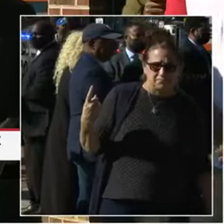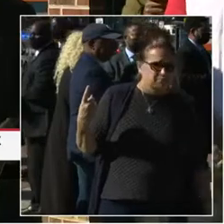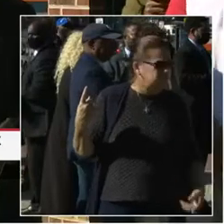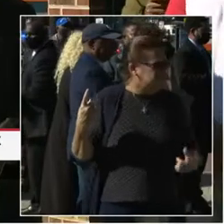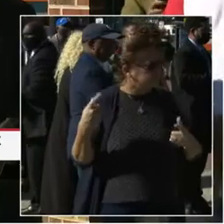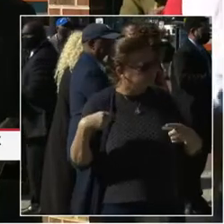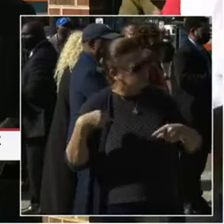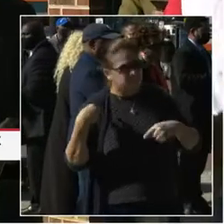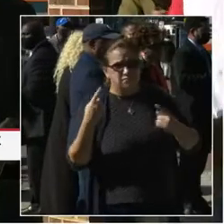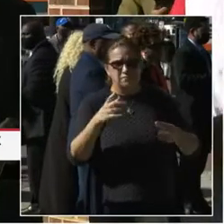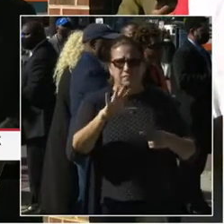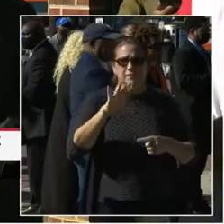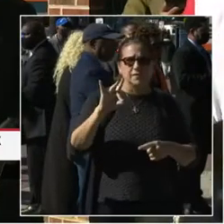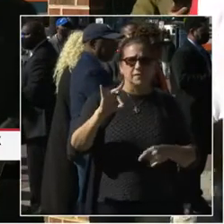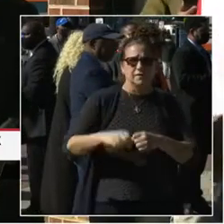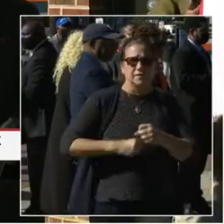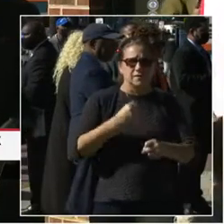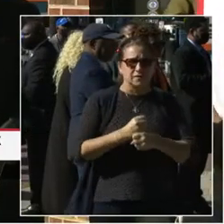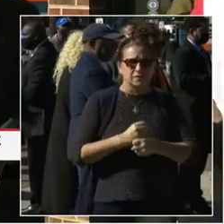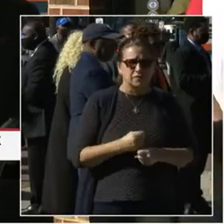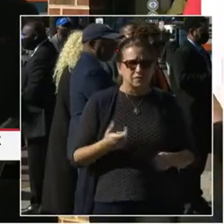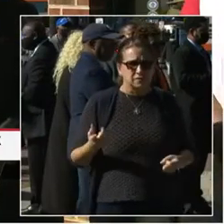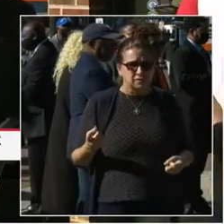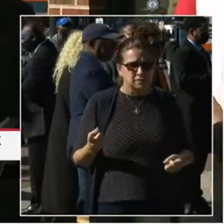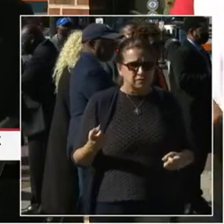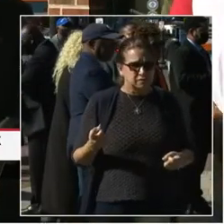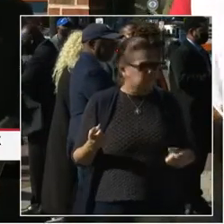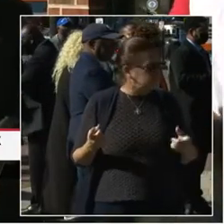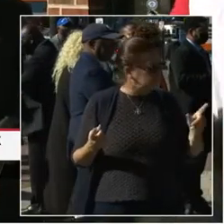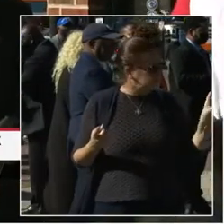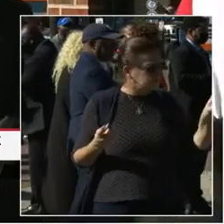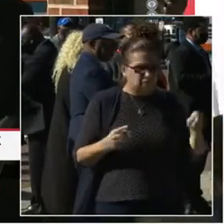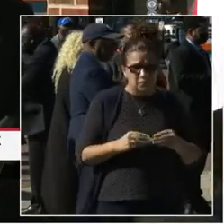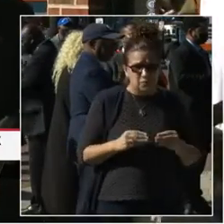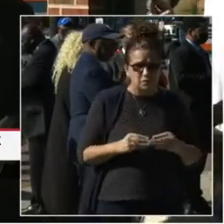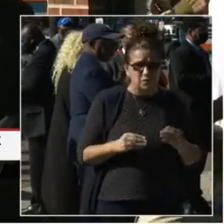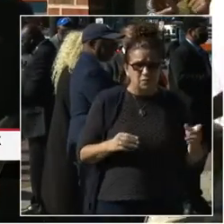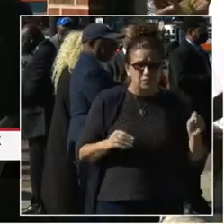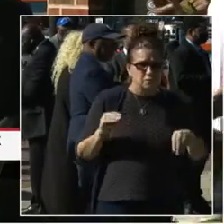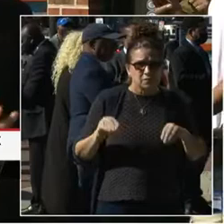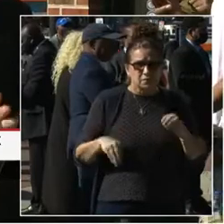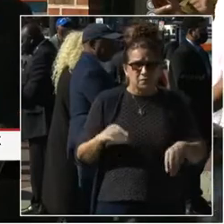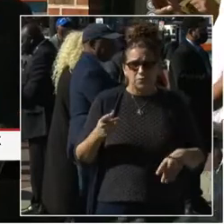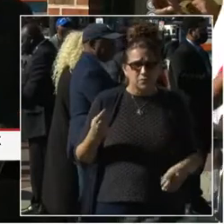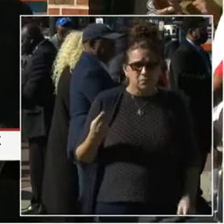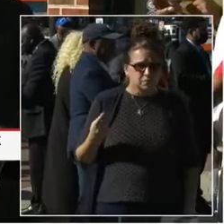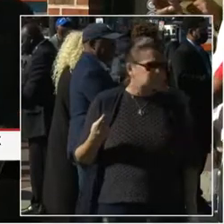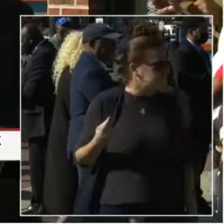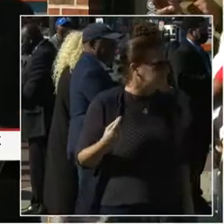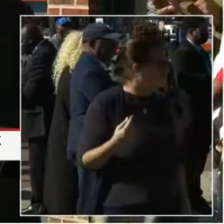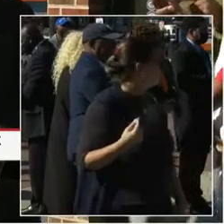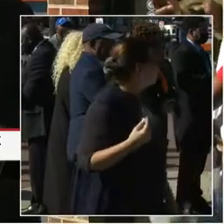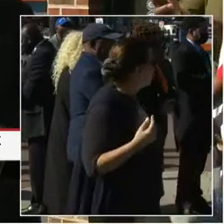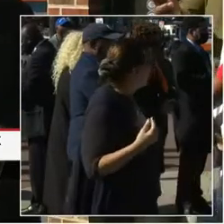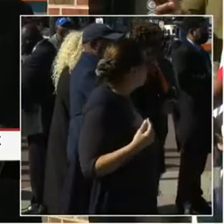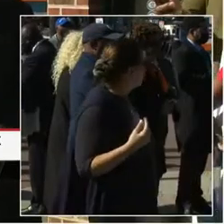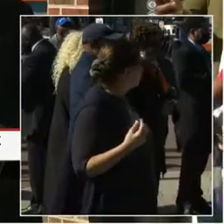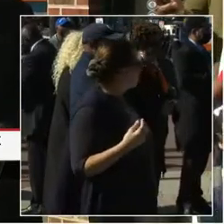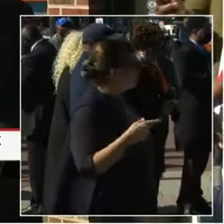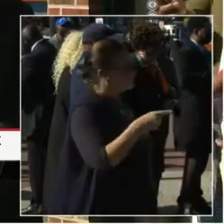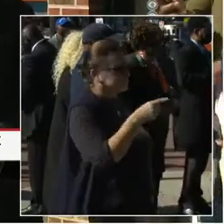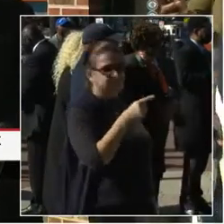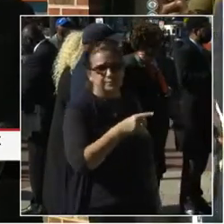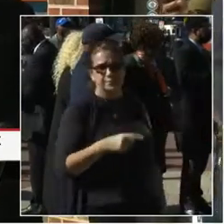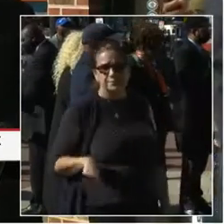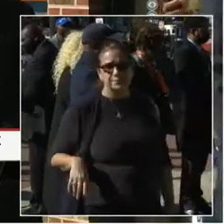it be open to more businesses? I think it should be open to as many businesses as the